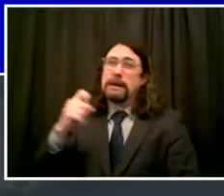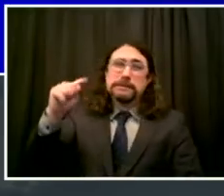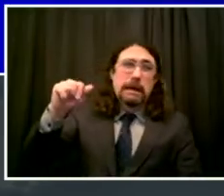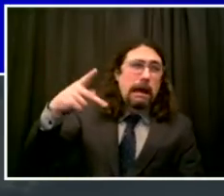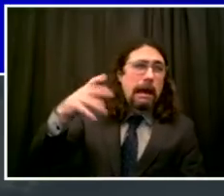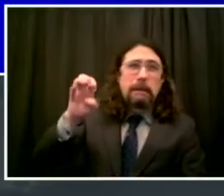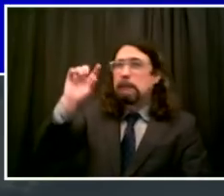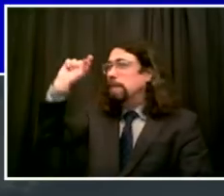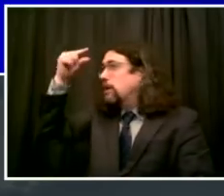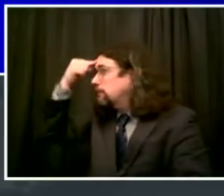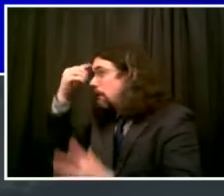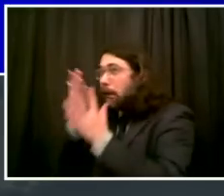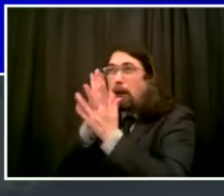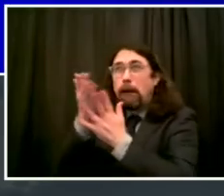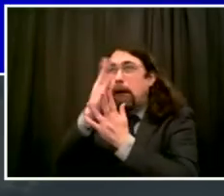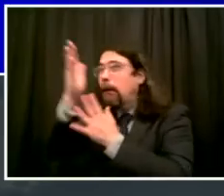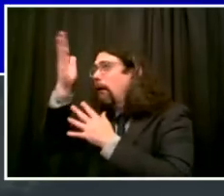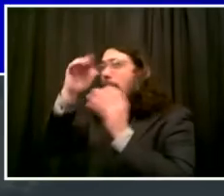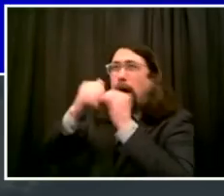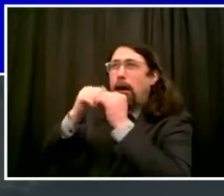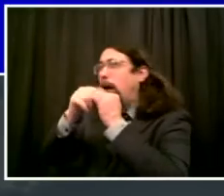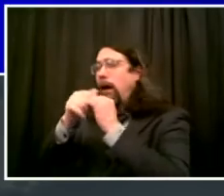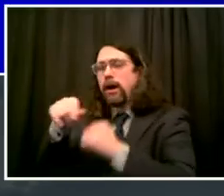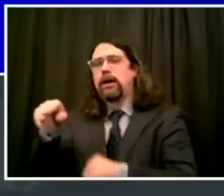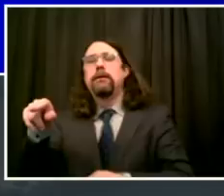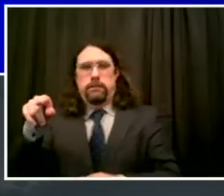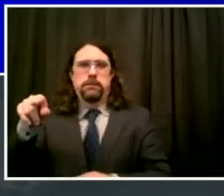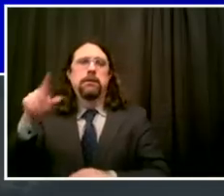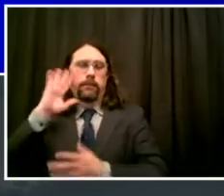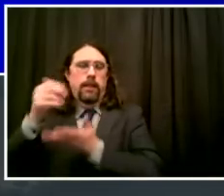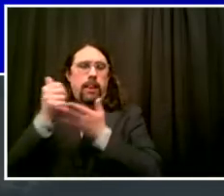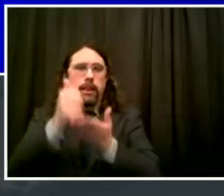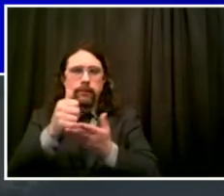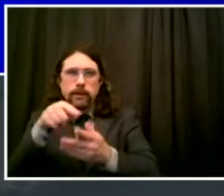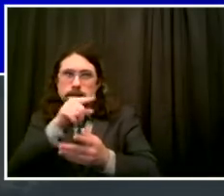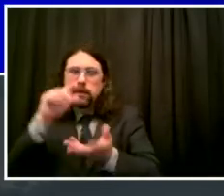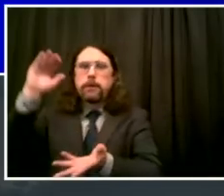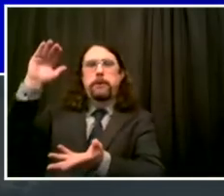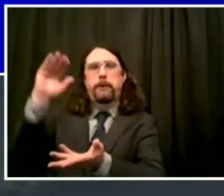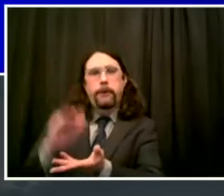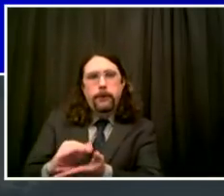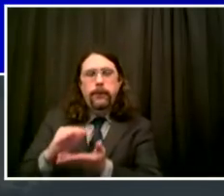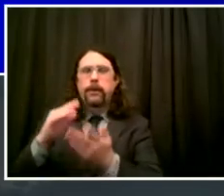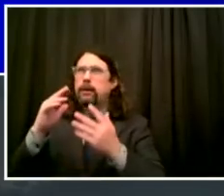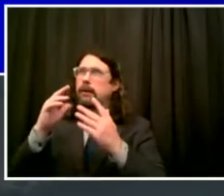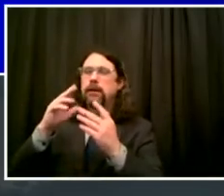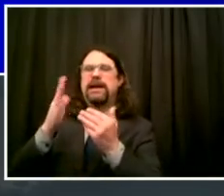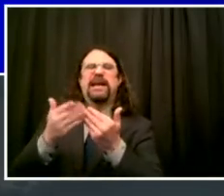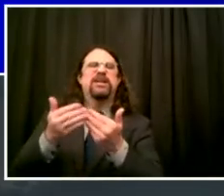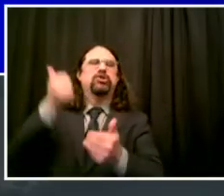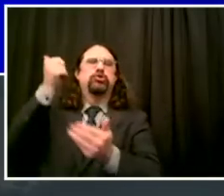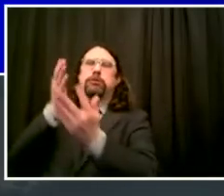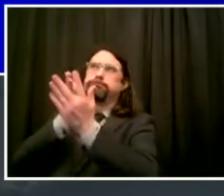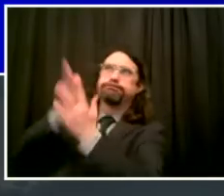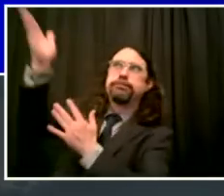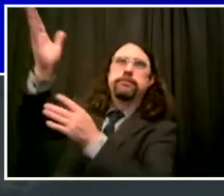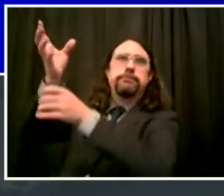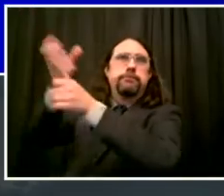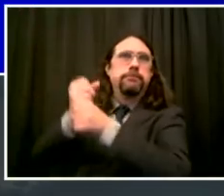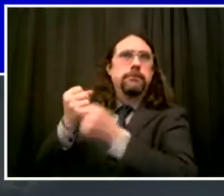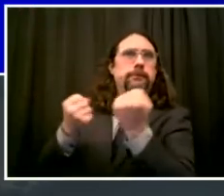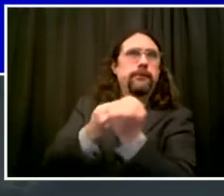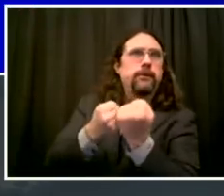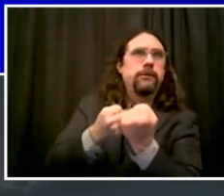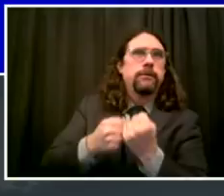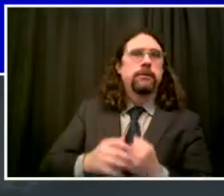do with and for small business and how we can lighten the burden on small business. Janelle's someone who's proven himself to be an innovator. I'm going to